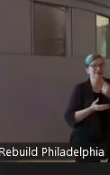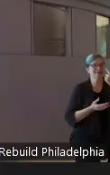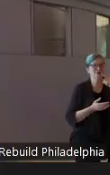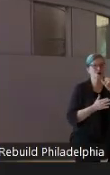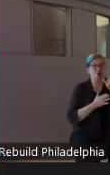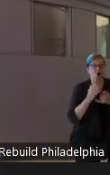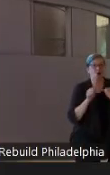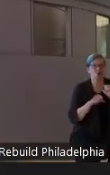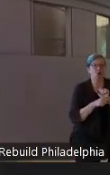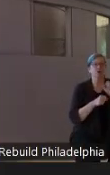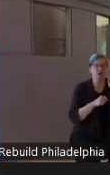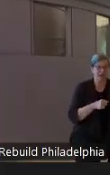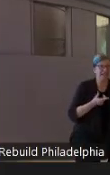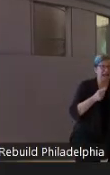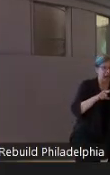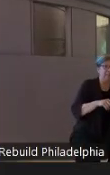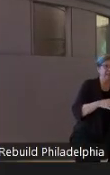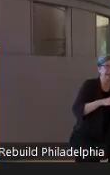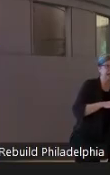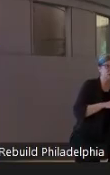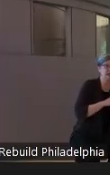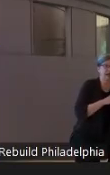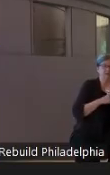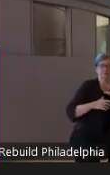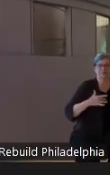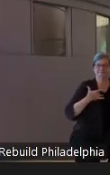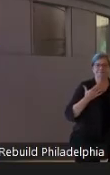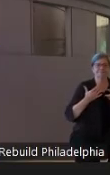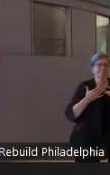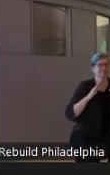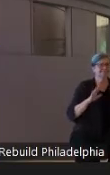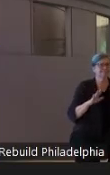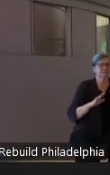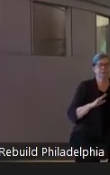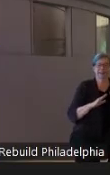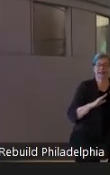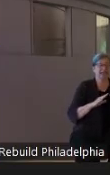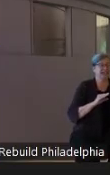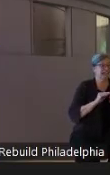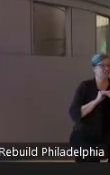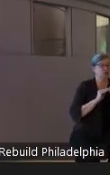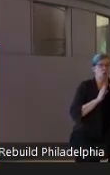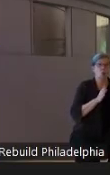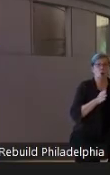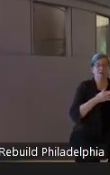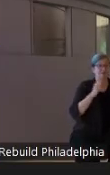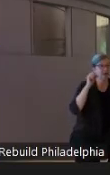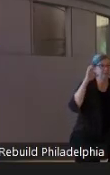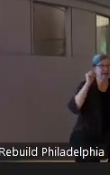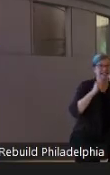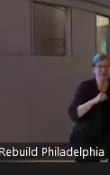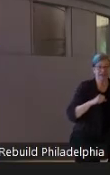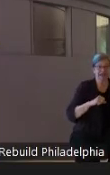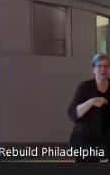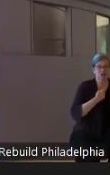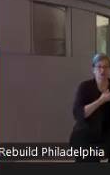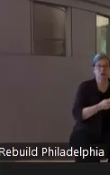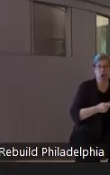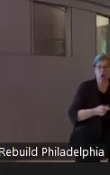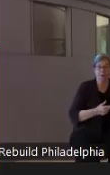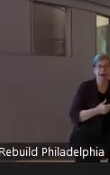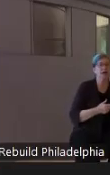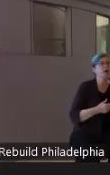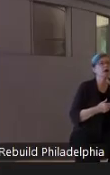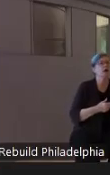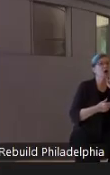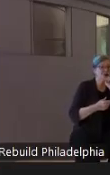at Carousel House. So I'm very excited that in addition to all of the amazing things you have heard about, that we will also be bringing a